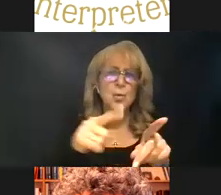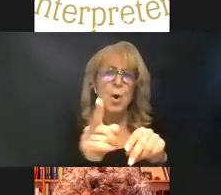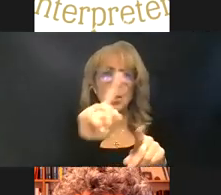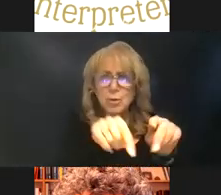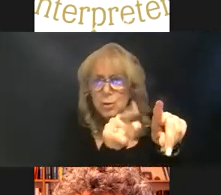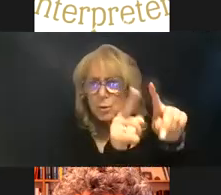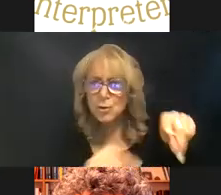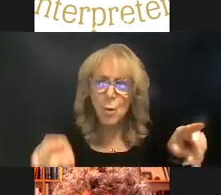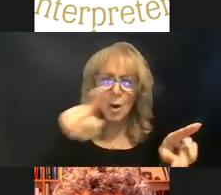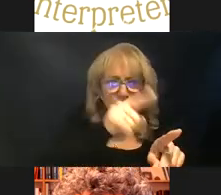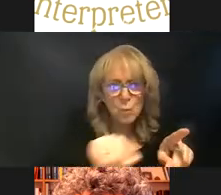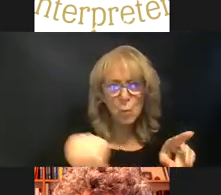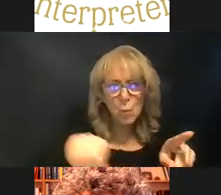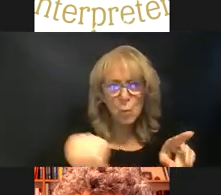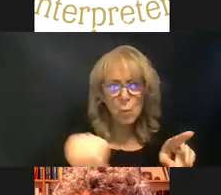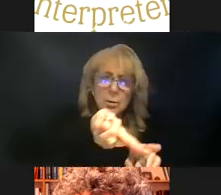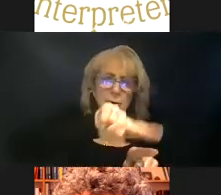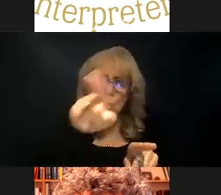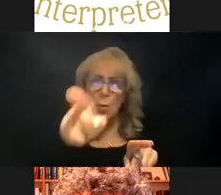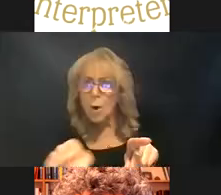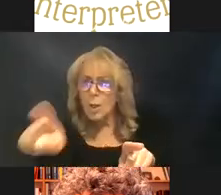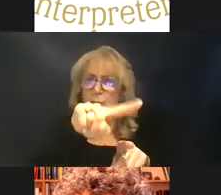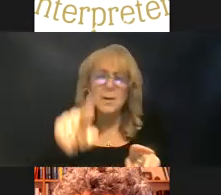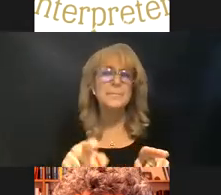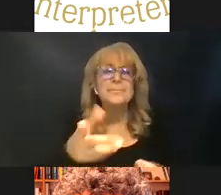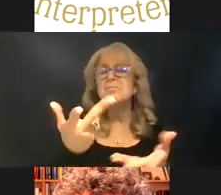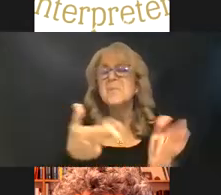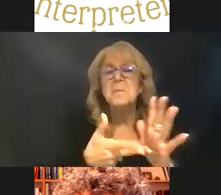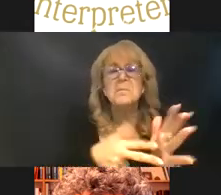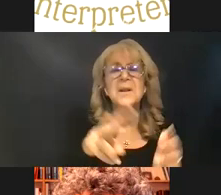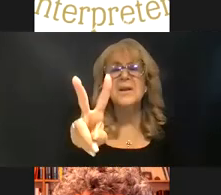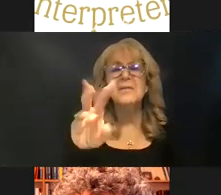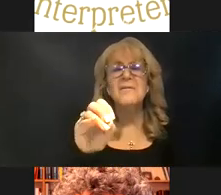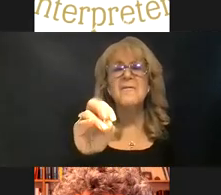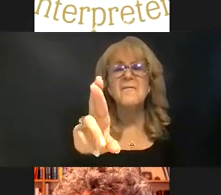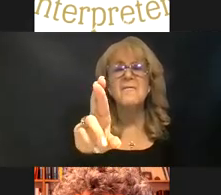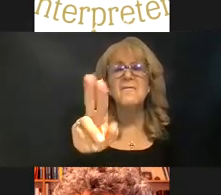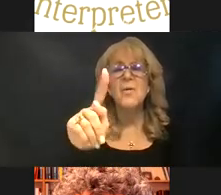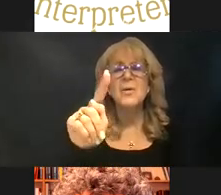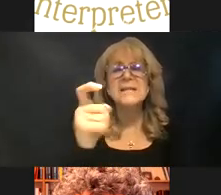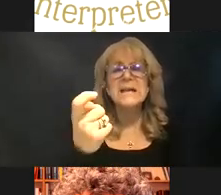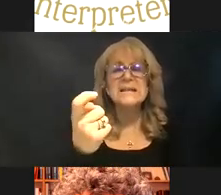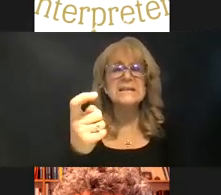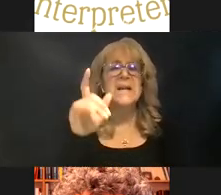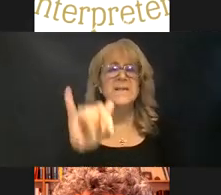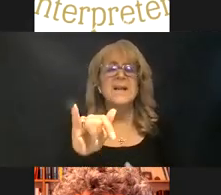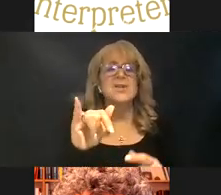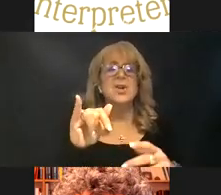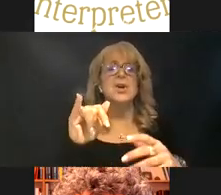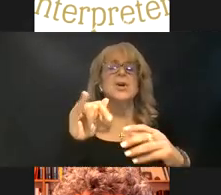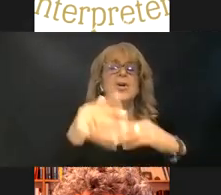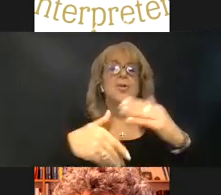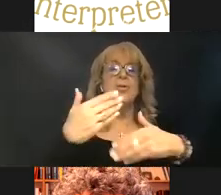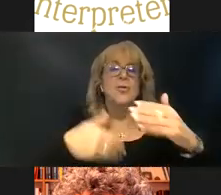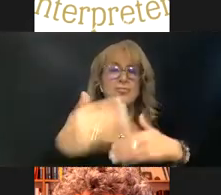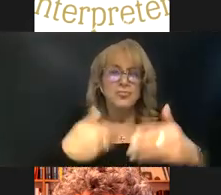So what is a vortex? As I said, a vortex is something that that rotates the flow, and at the same time, whenever a